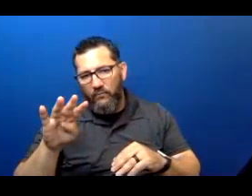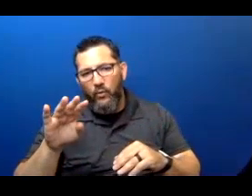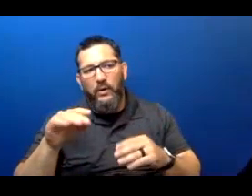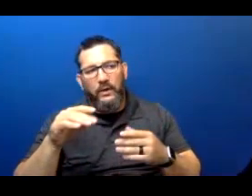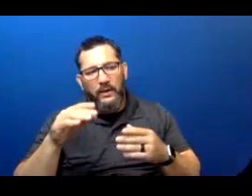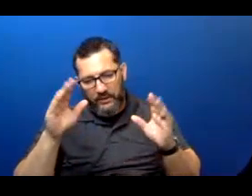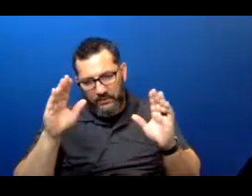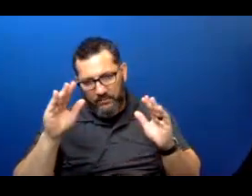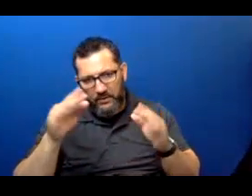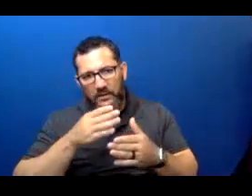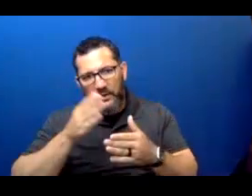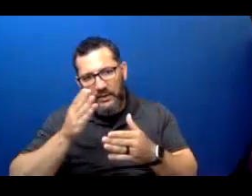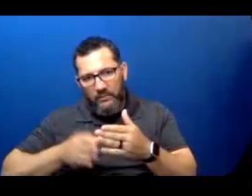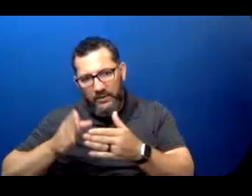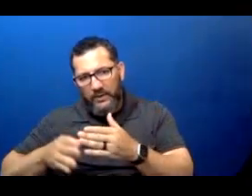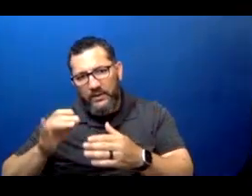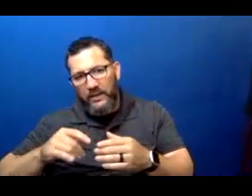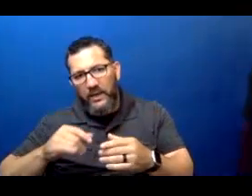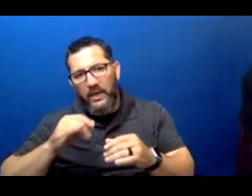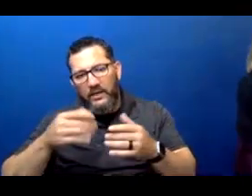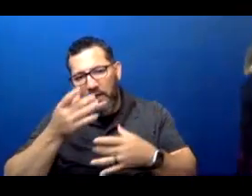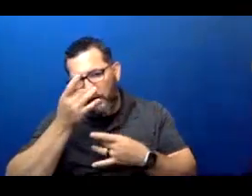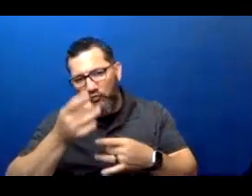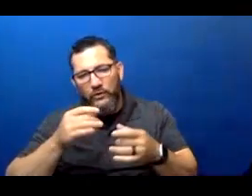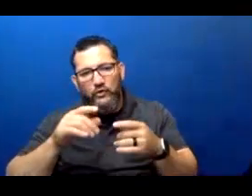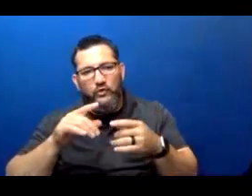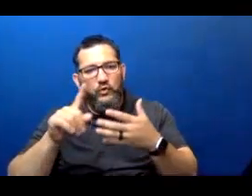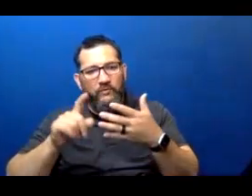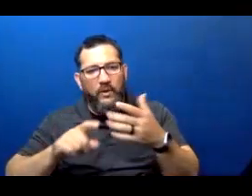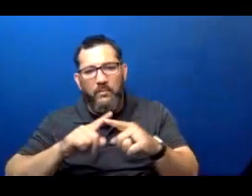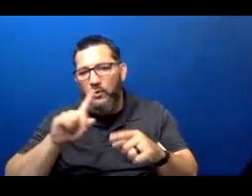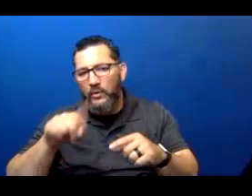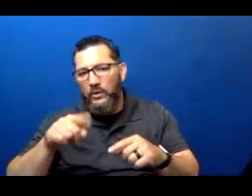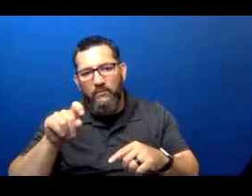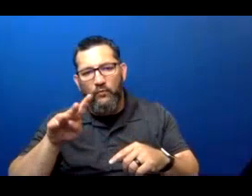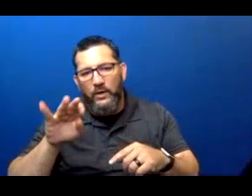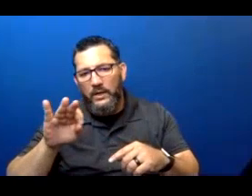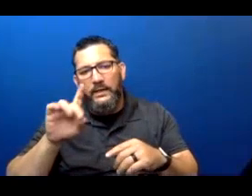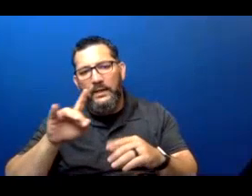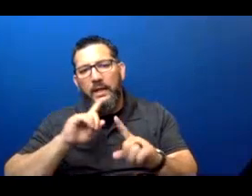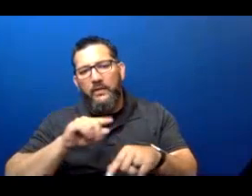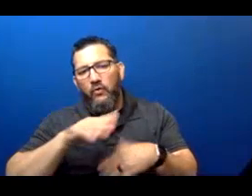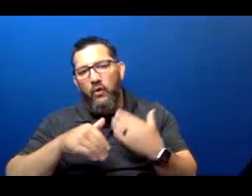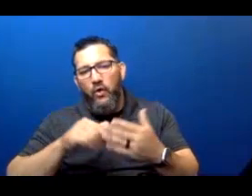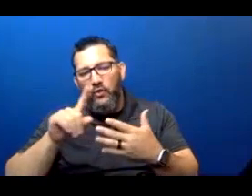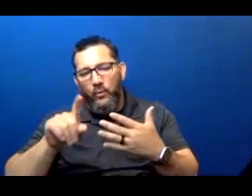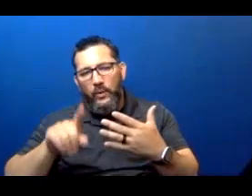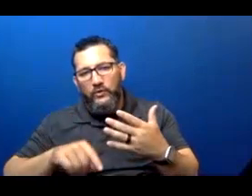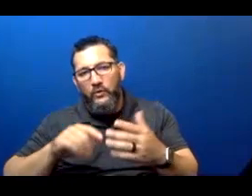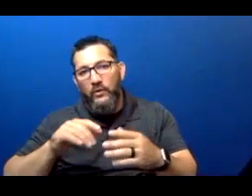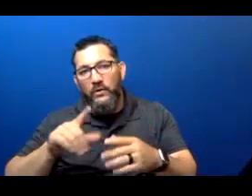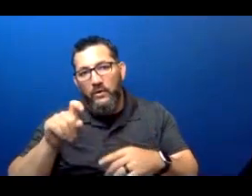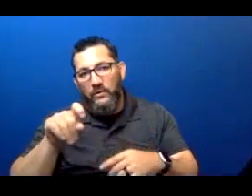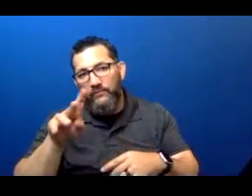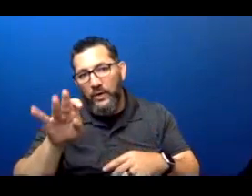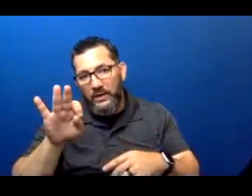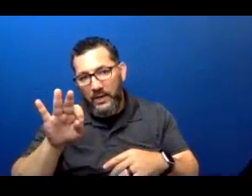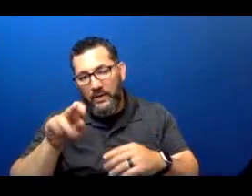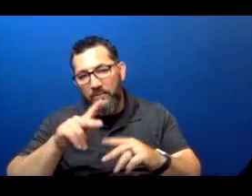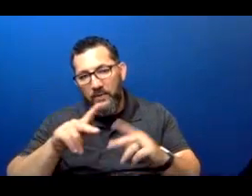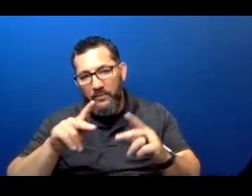complete the interest survey, but only 149 answered all the questions. So out of those 149